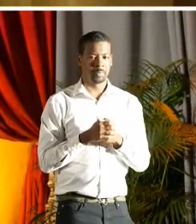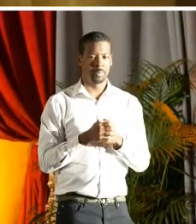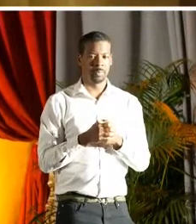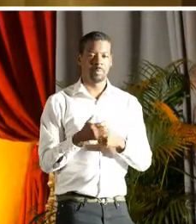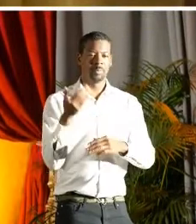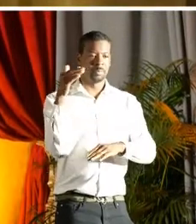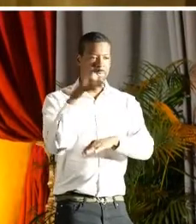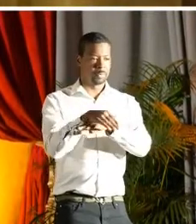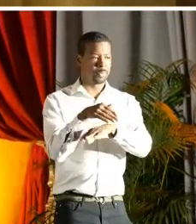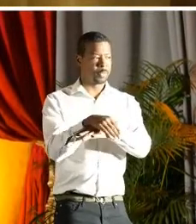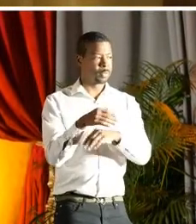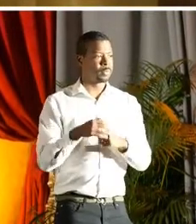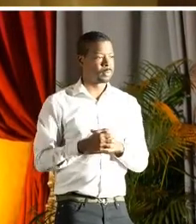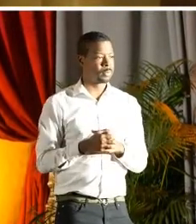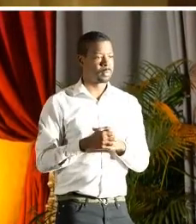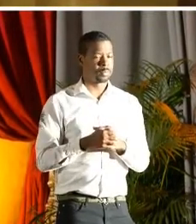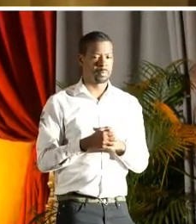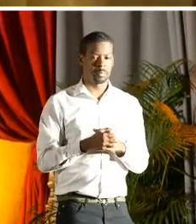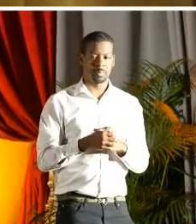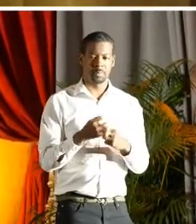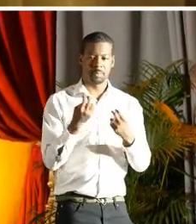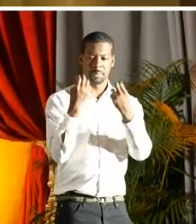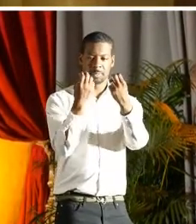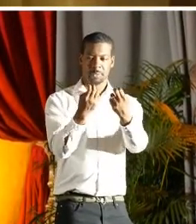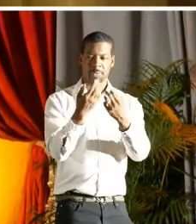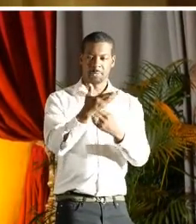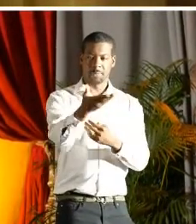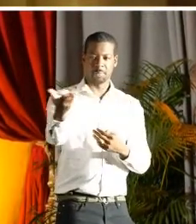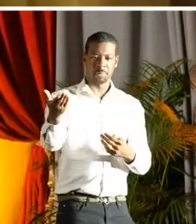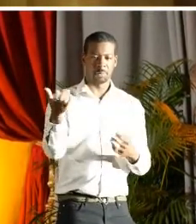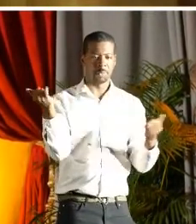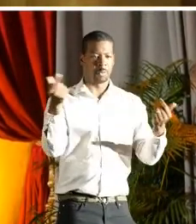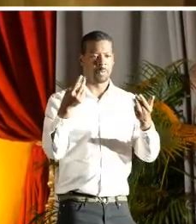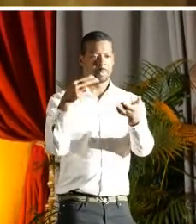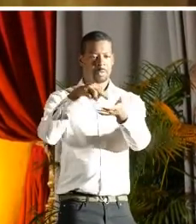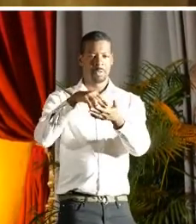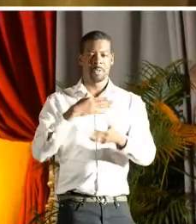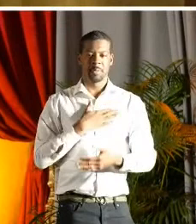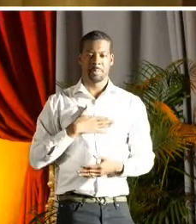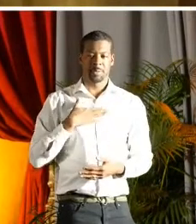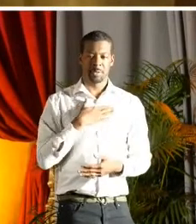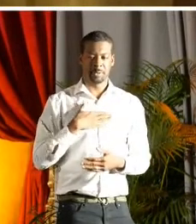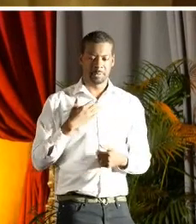I'm sure I'll miss people, but in the third row, and I'd like all of you to stand if you're willing,